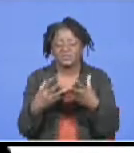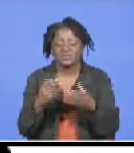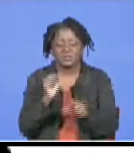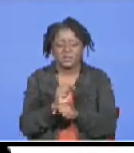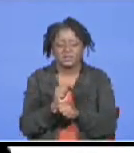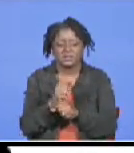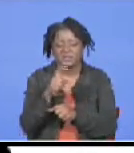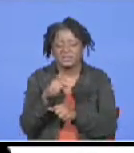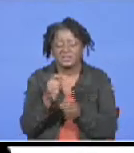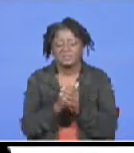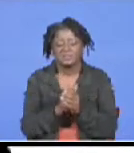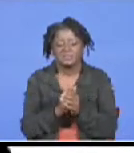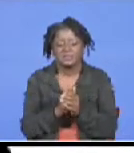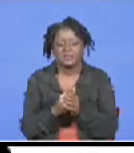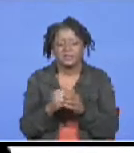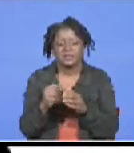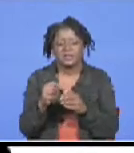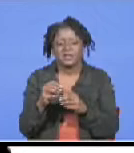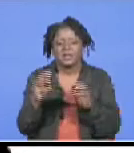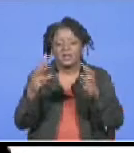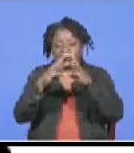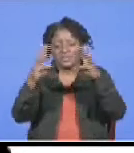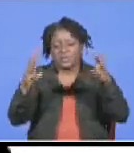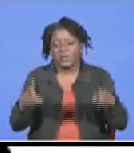be replaced, and that'll be relocated